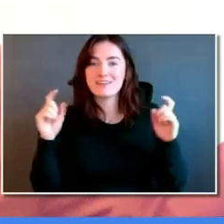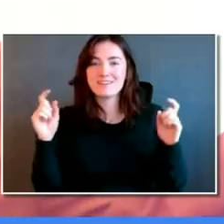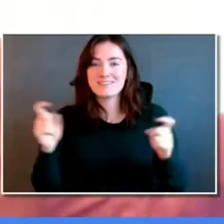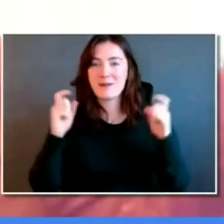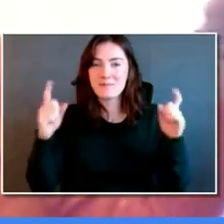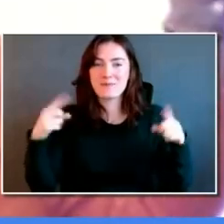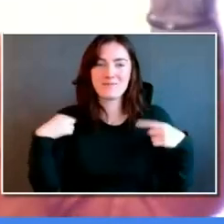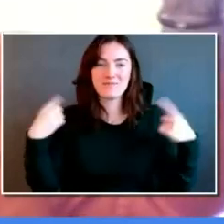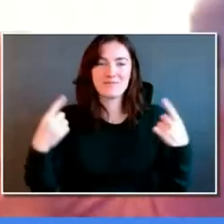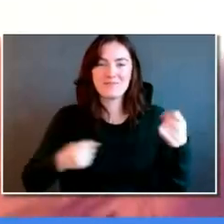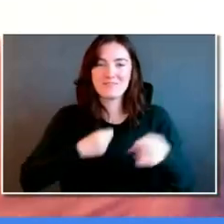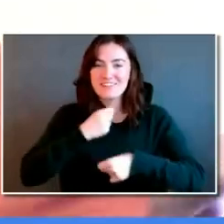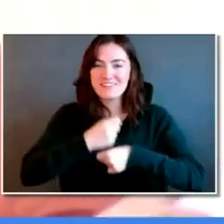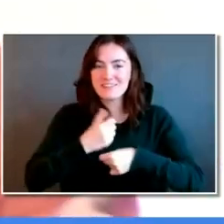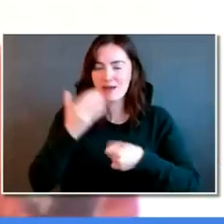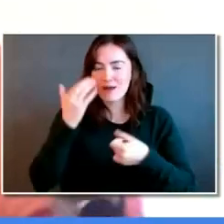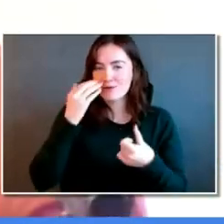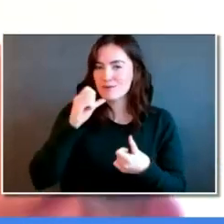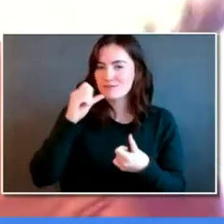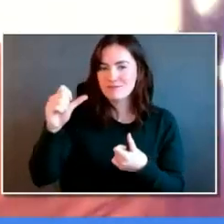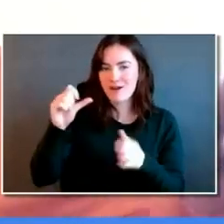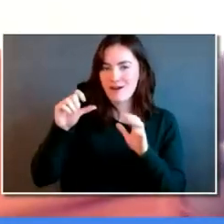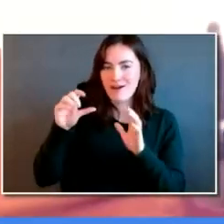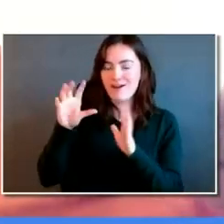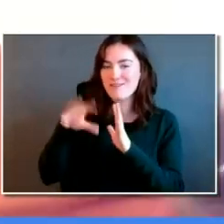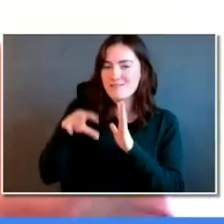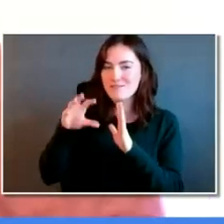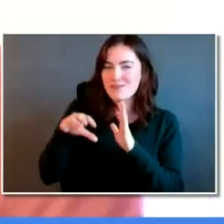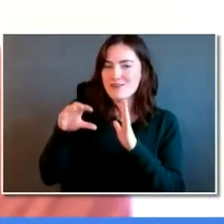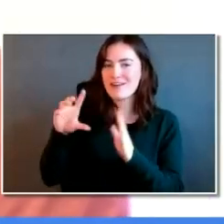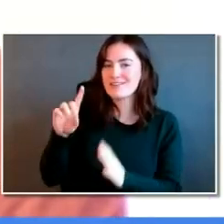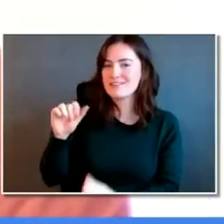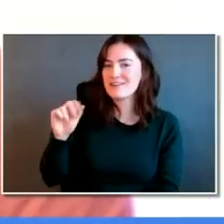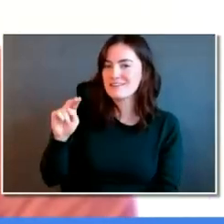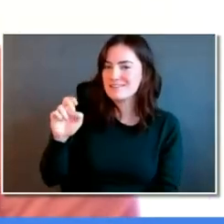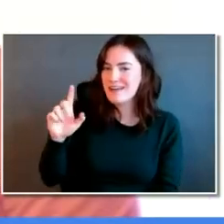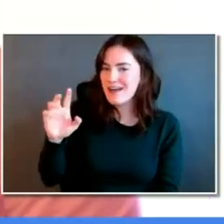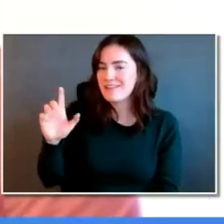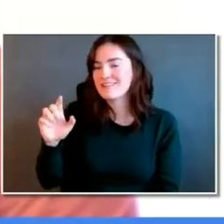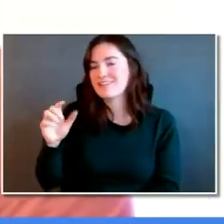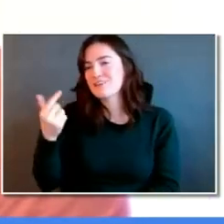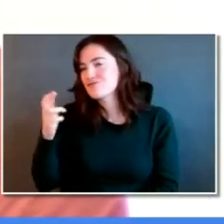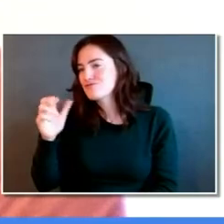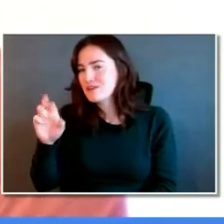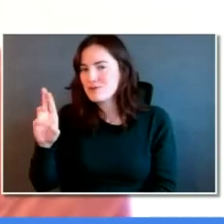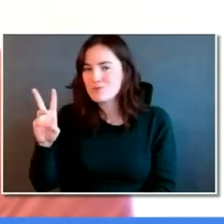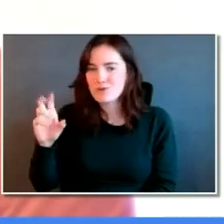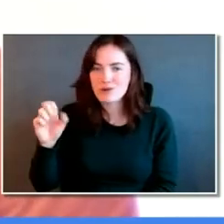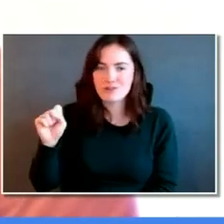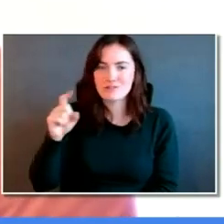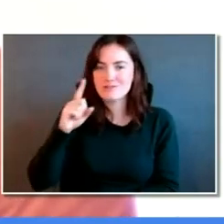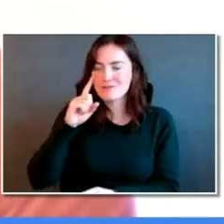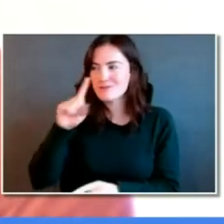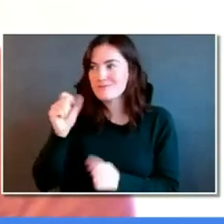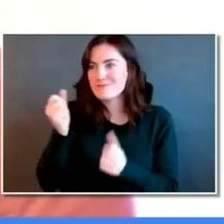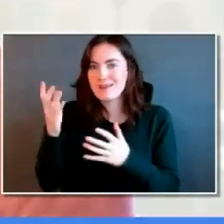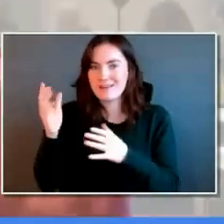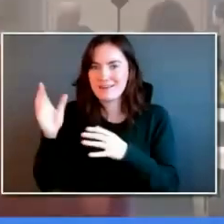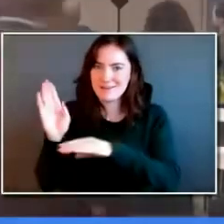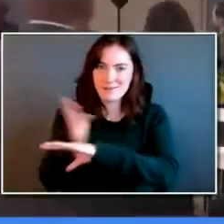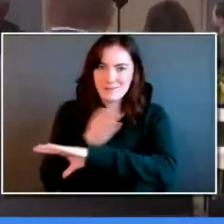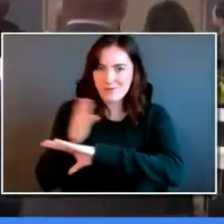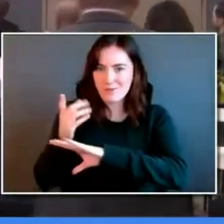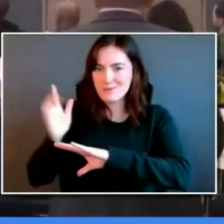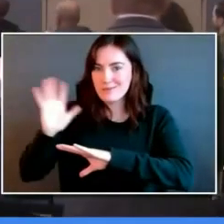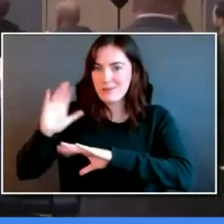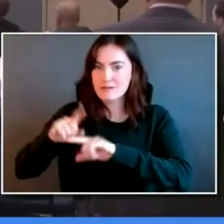footage of DaNell, Daymon, and Greater Works from many other performances, but they've always been dynamic and thrilling,